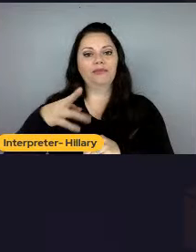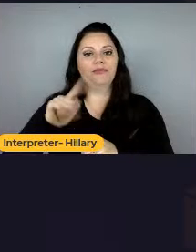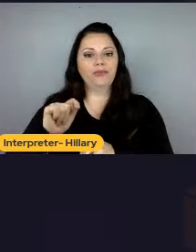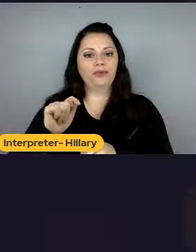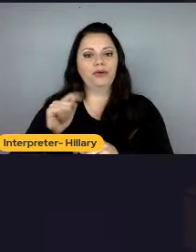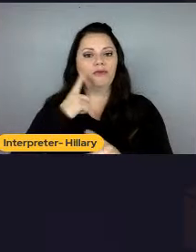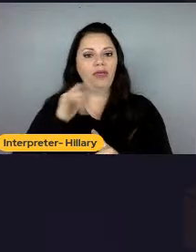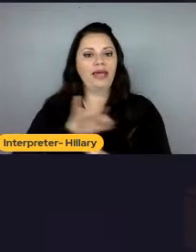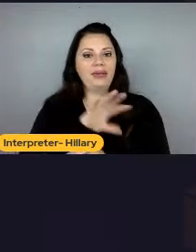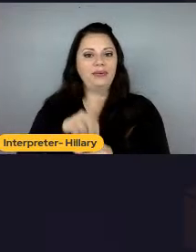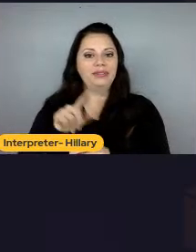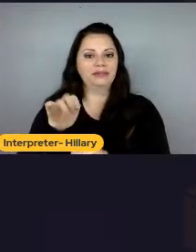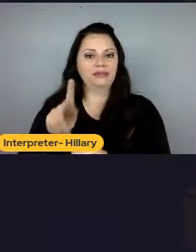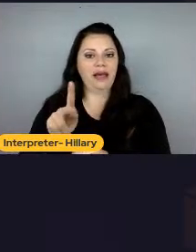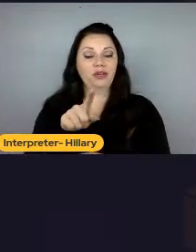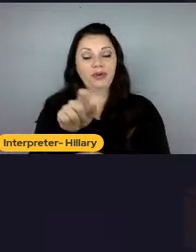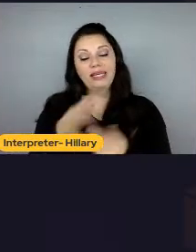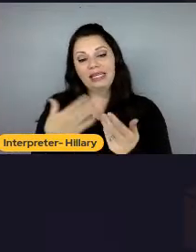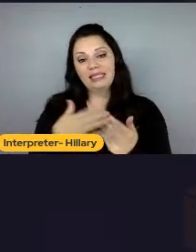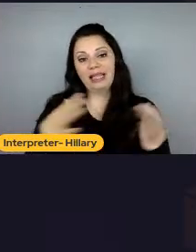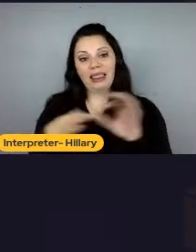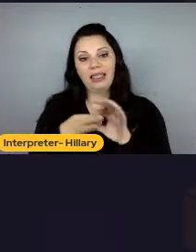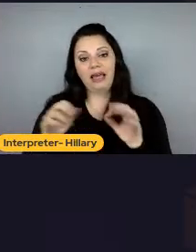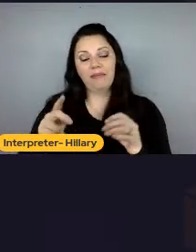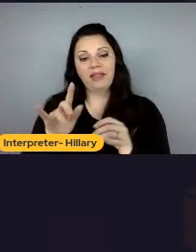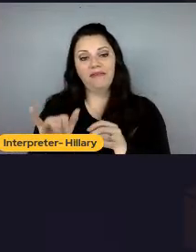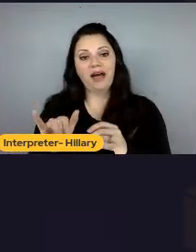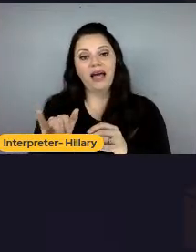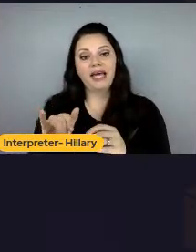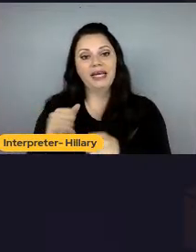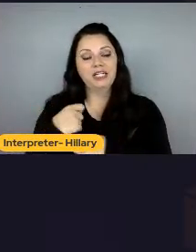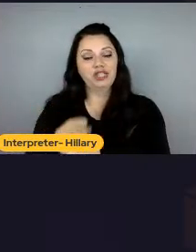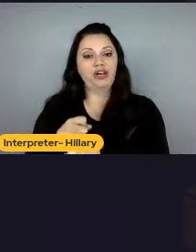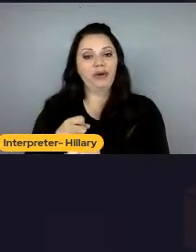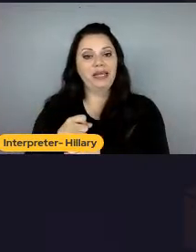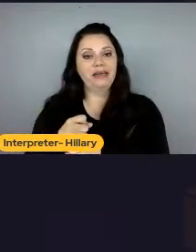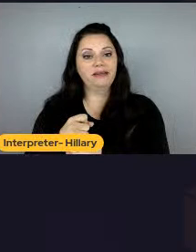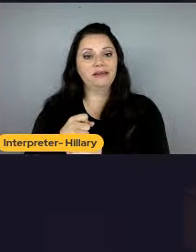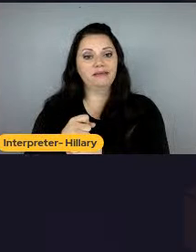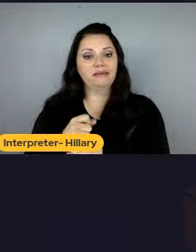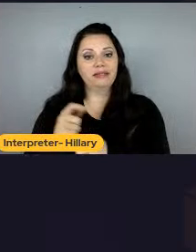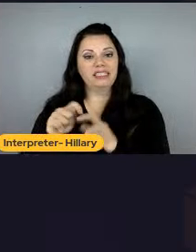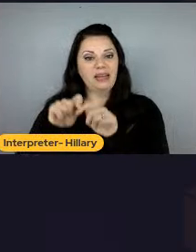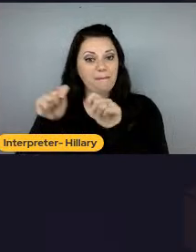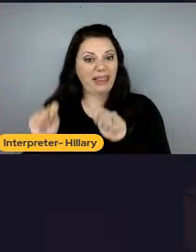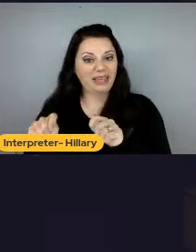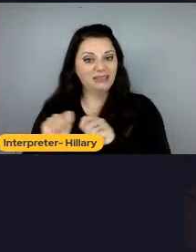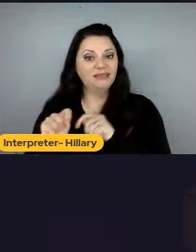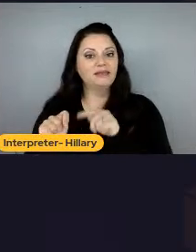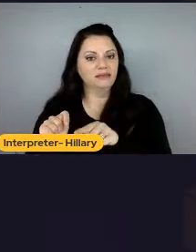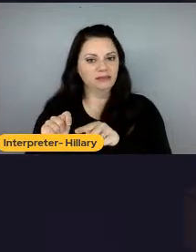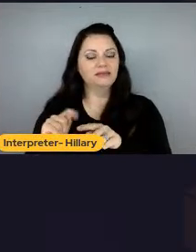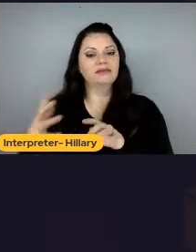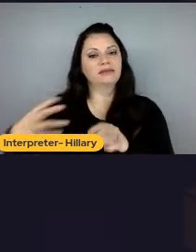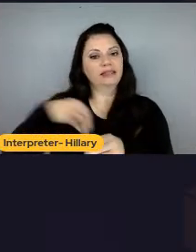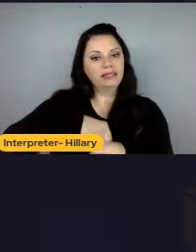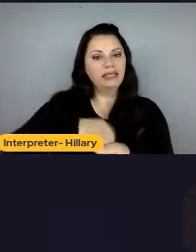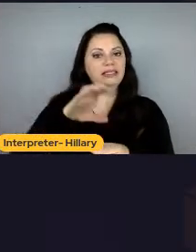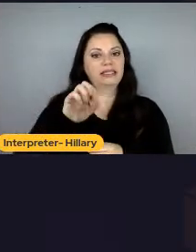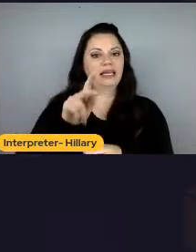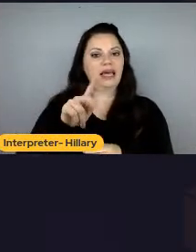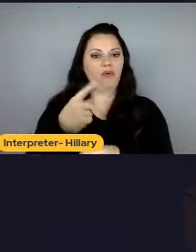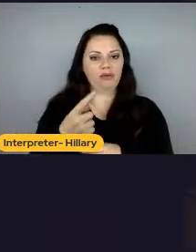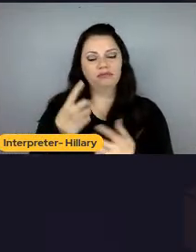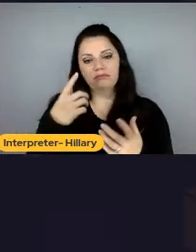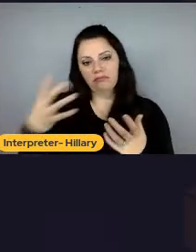stack. So you can easily link your Amplify generated templates with your CDK one. So